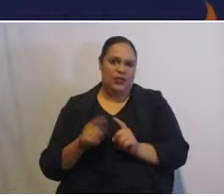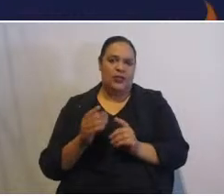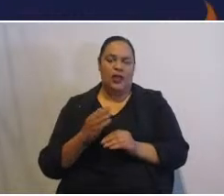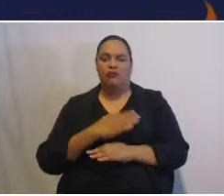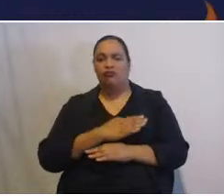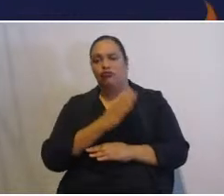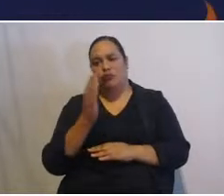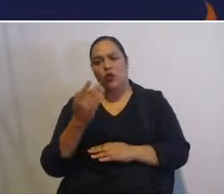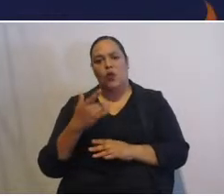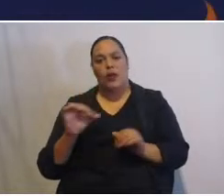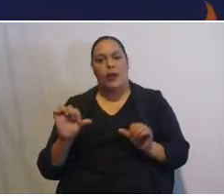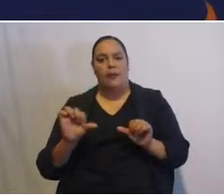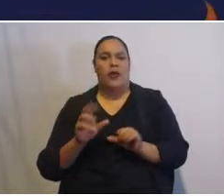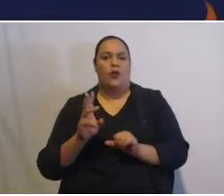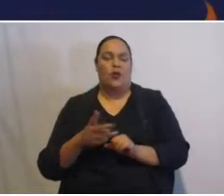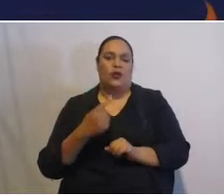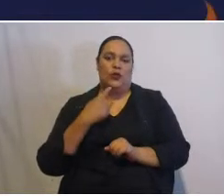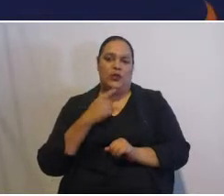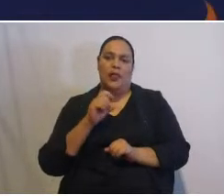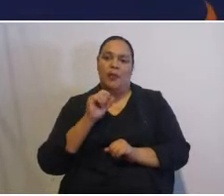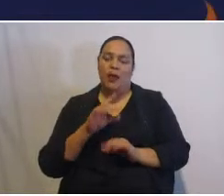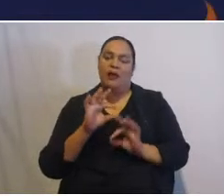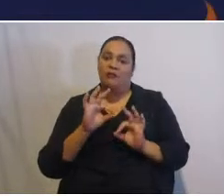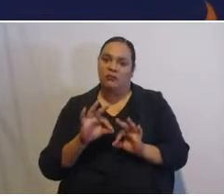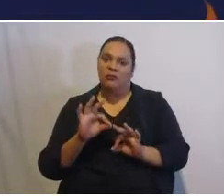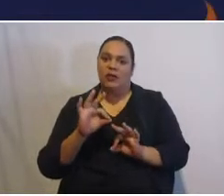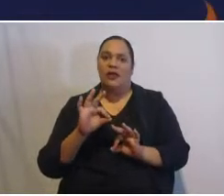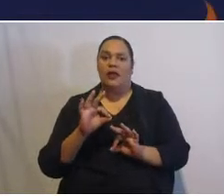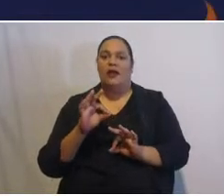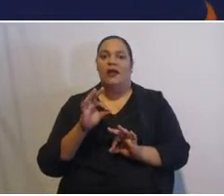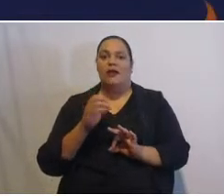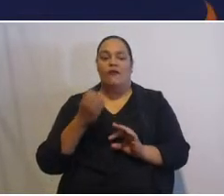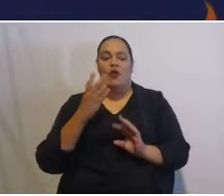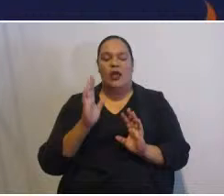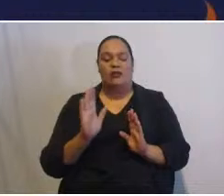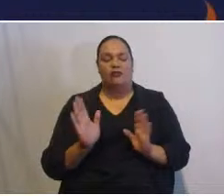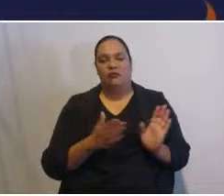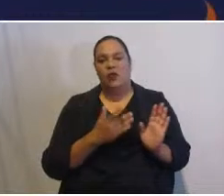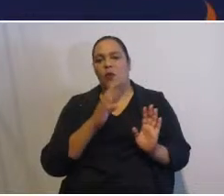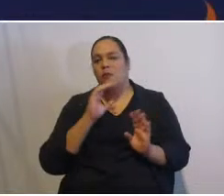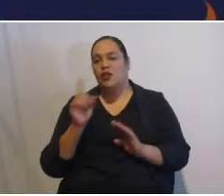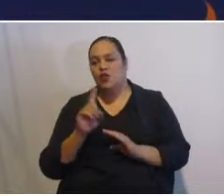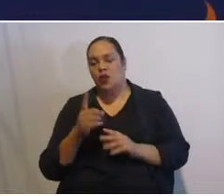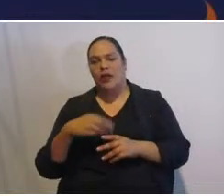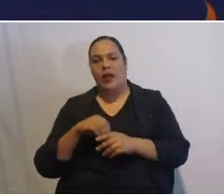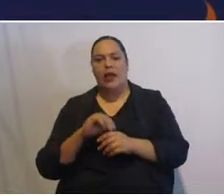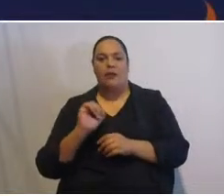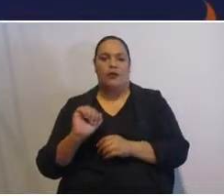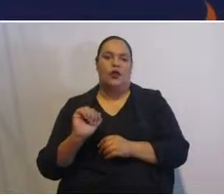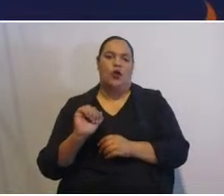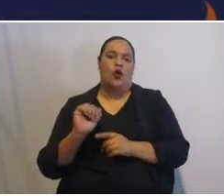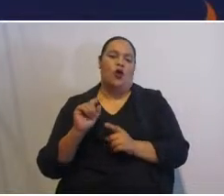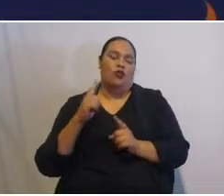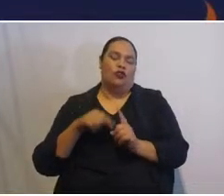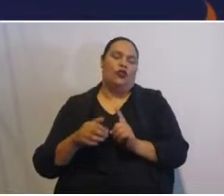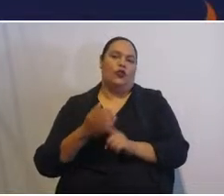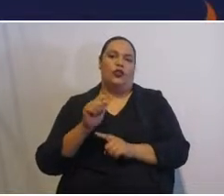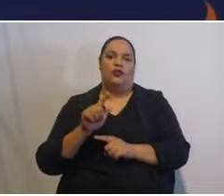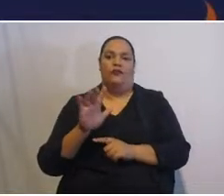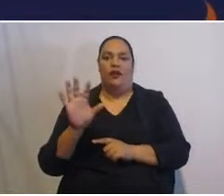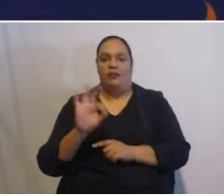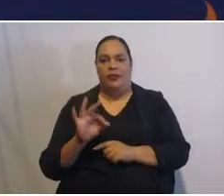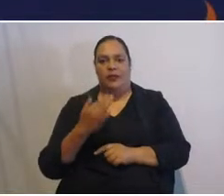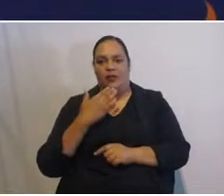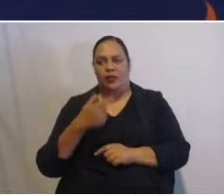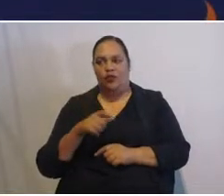course we will come back to say exactly, if you get this, what does it mean in terms of reaching 75%. Thank